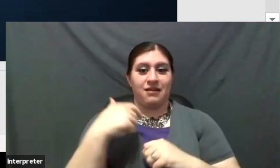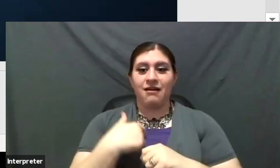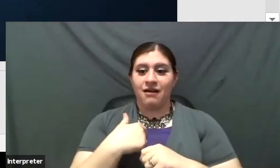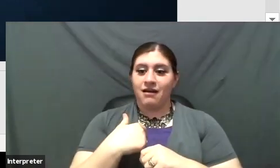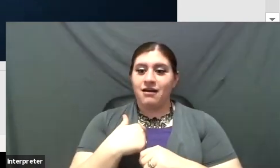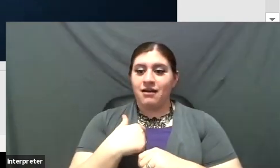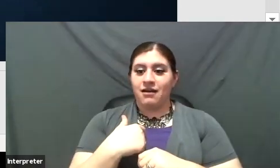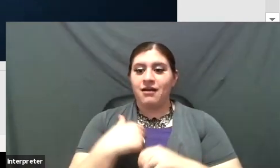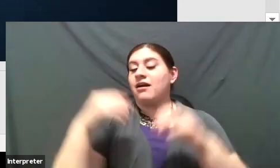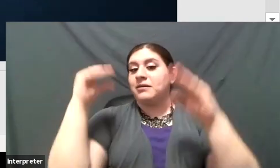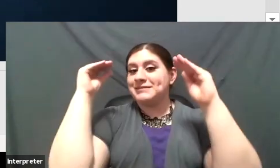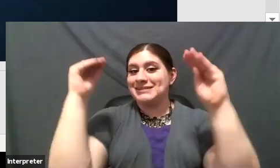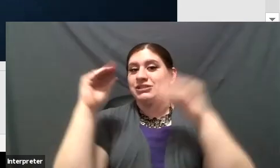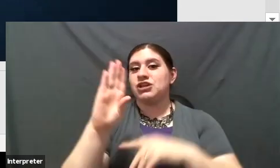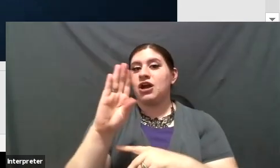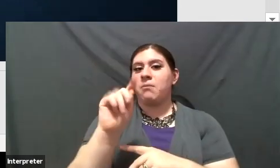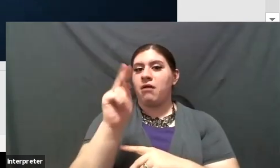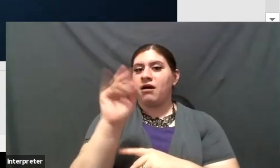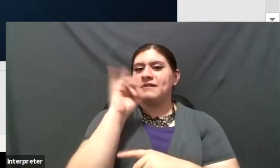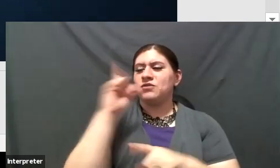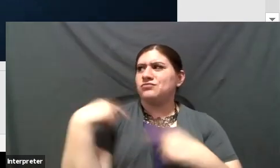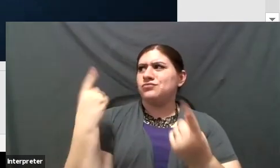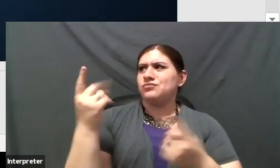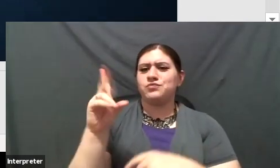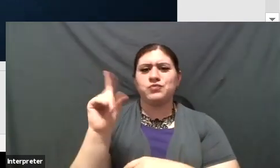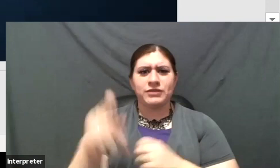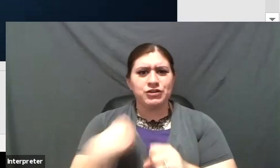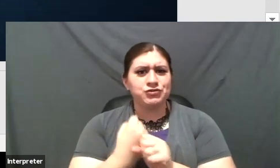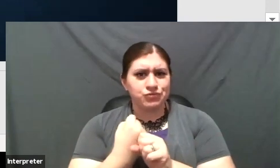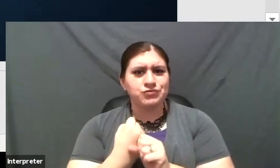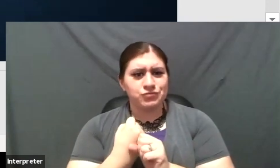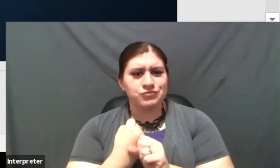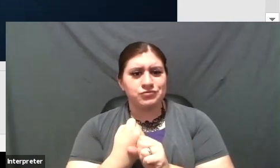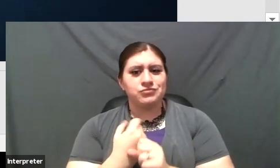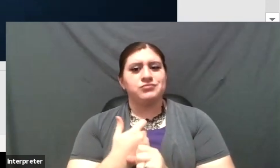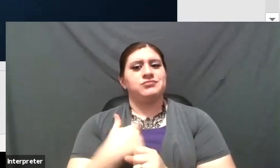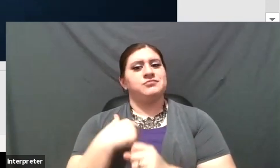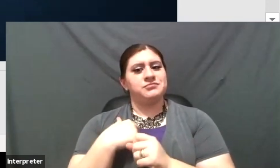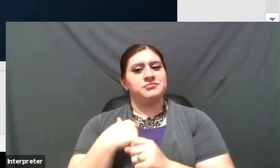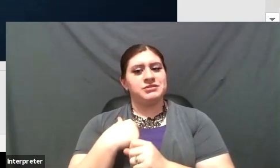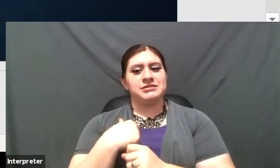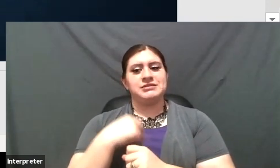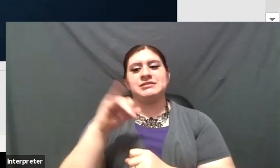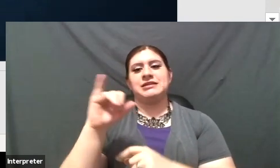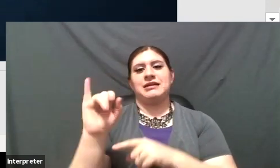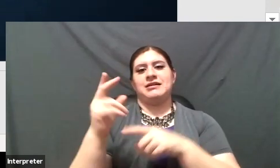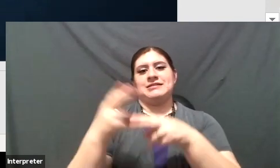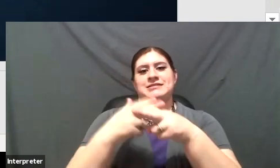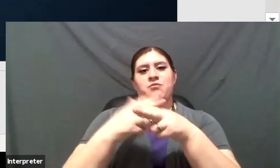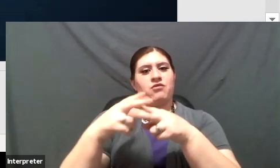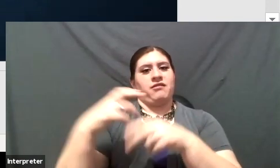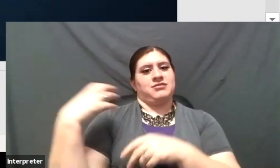been teaching botany for almost 2 decades here at Lamar. I'm also the interim chair for